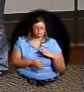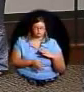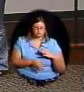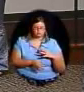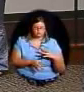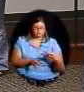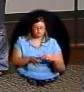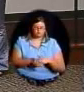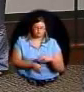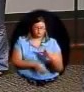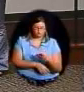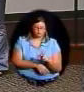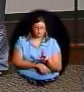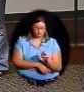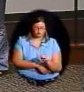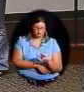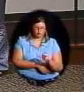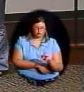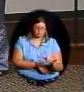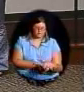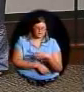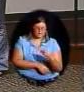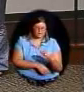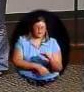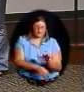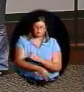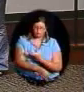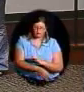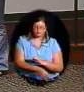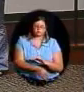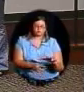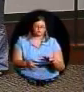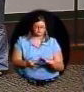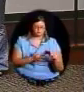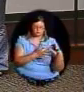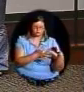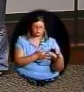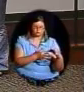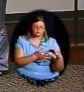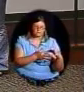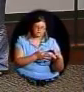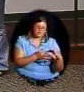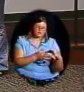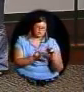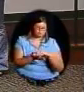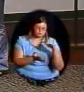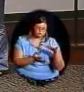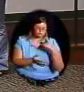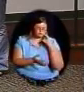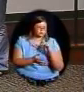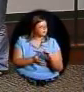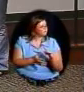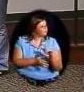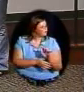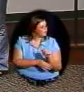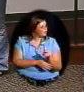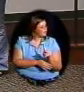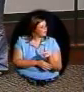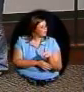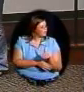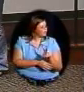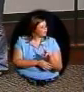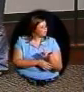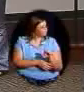Trail Harmony and Honor Choir. She's been selected as one of the superintendent student advisory group. That's a group